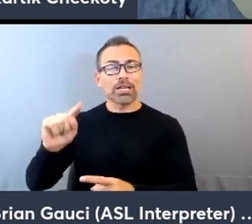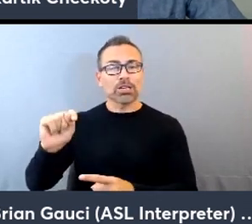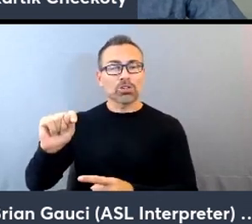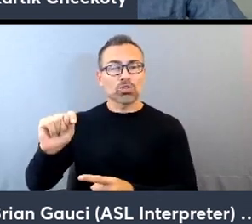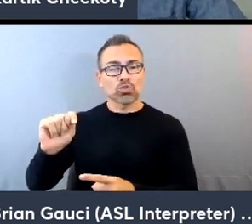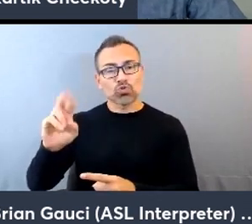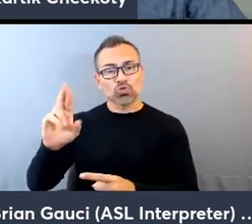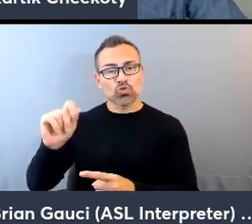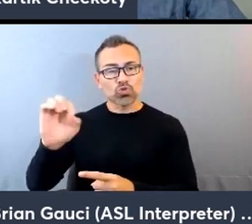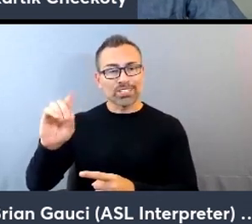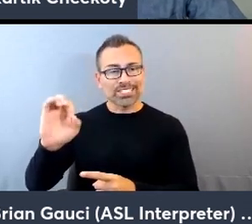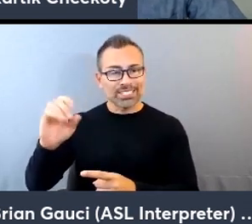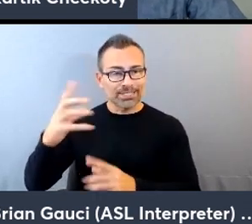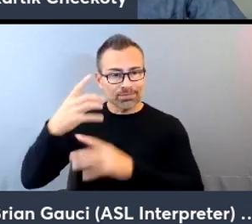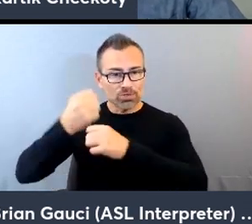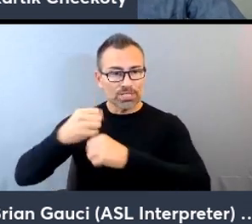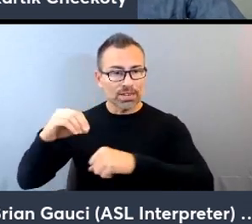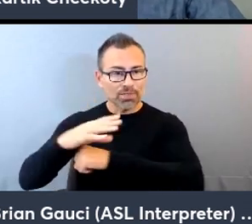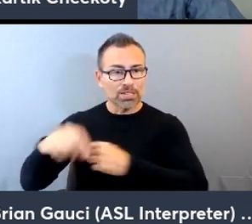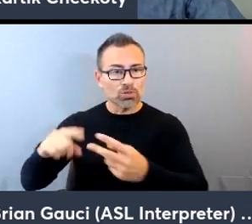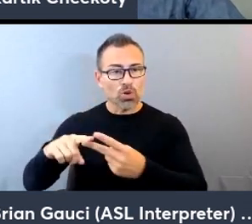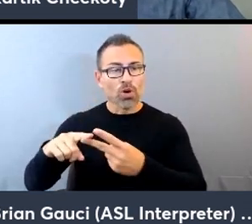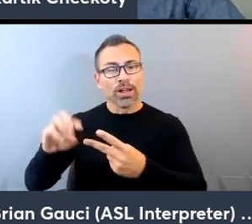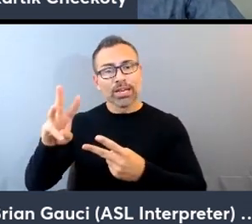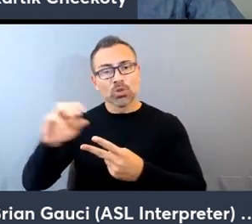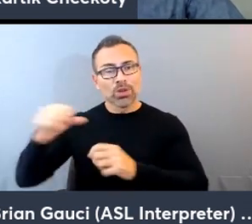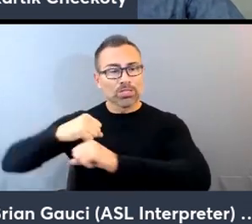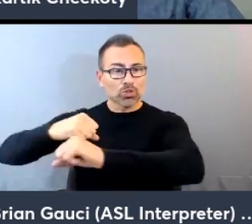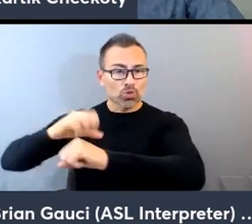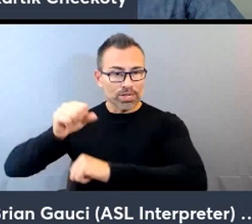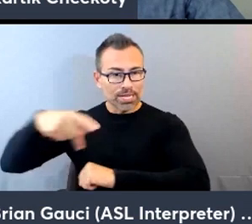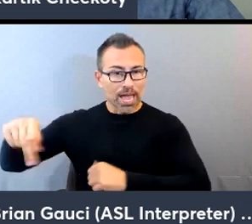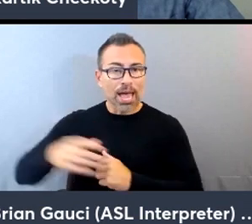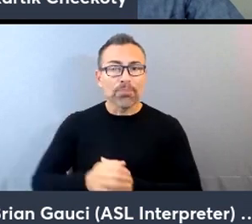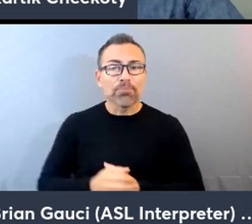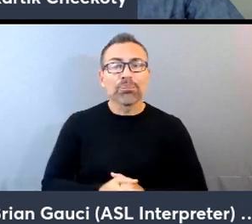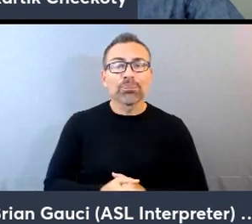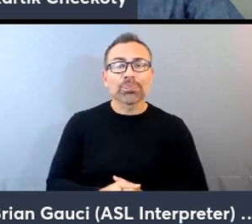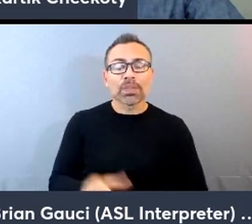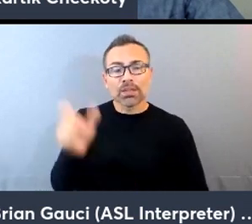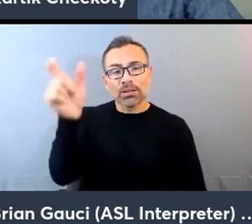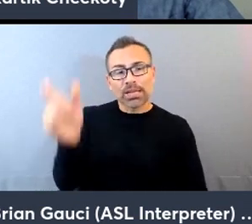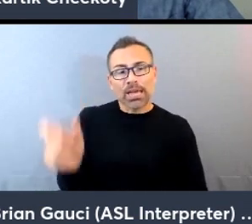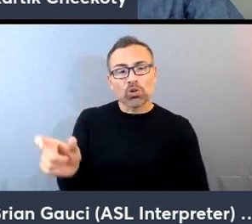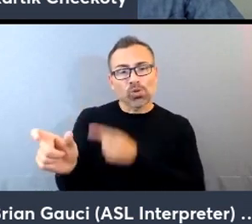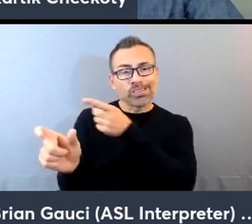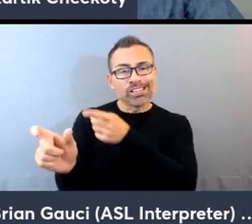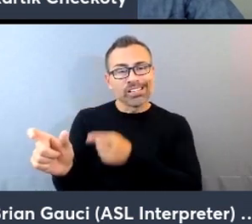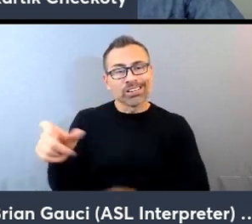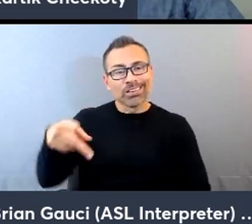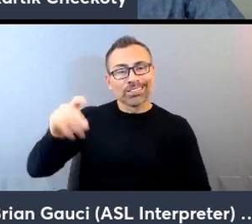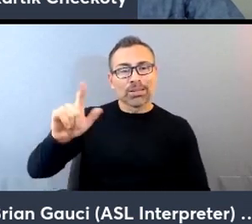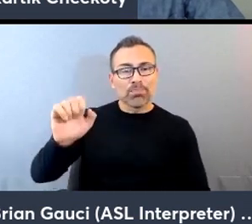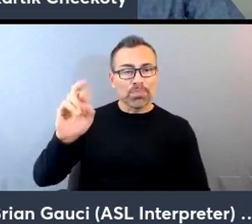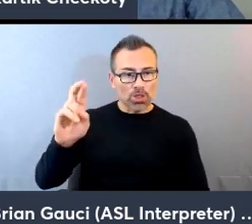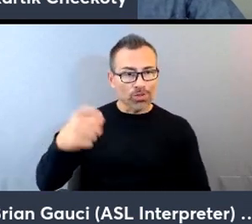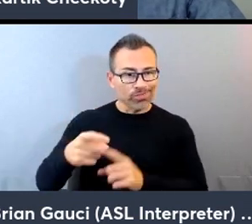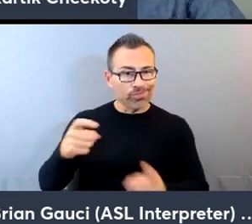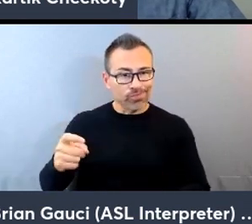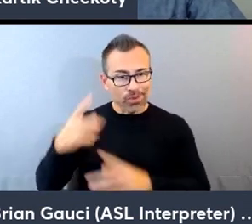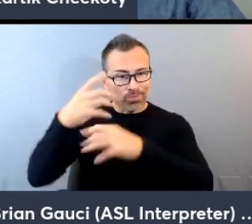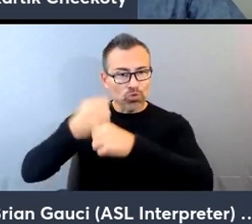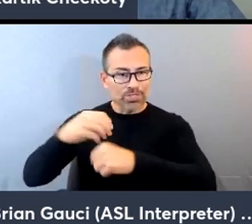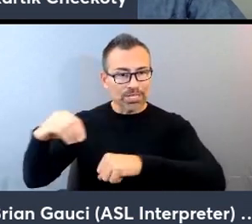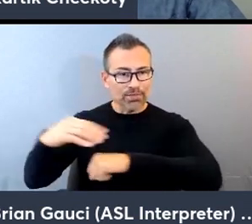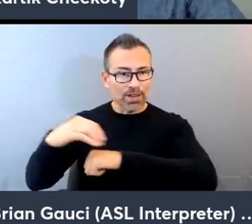Hub. Category, it shows the pillar or the category from AWS Trusted Advisor, and